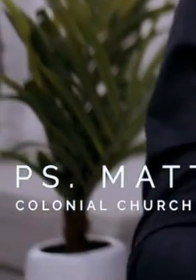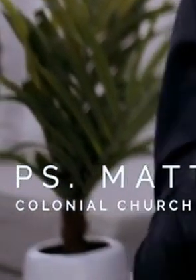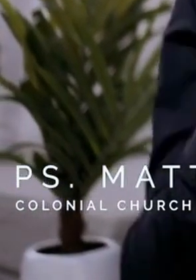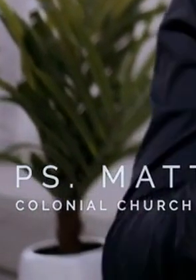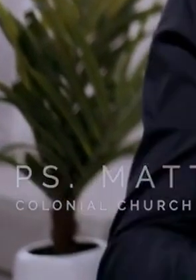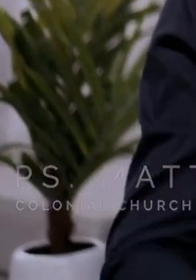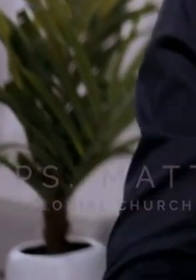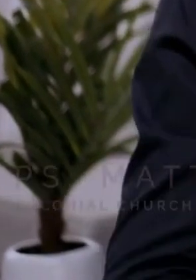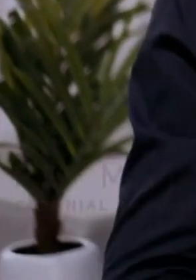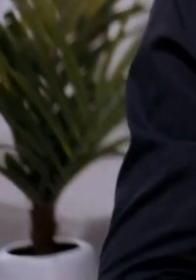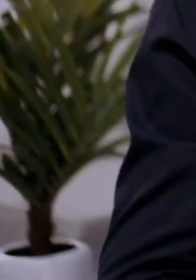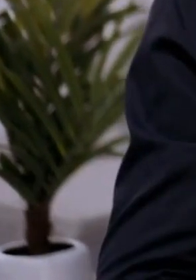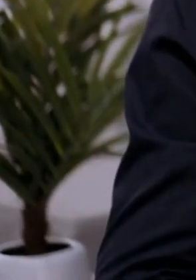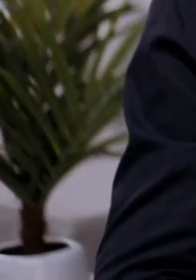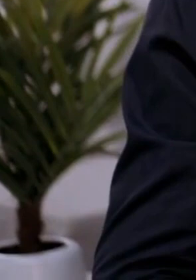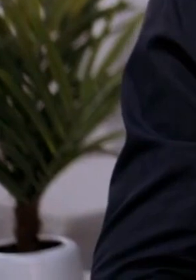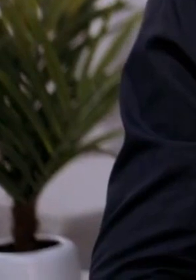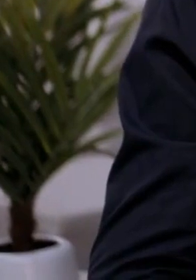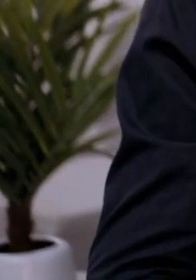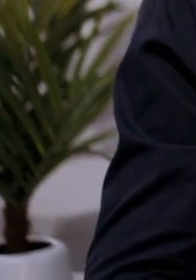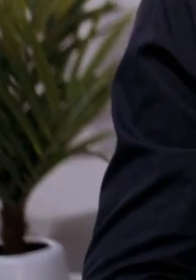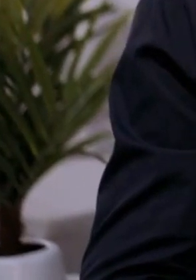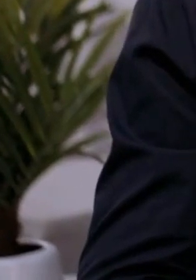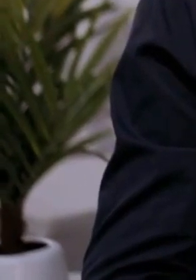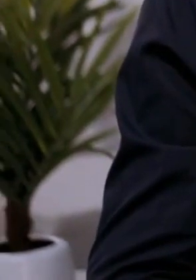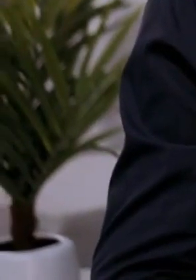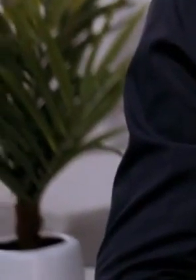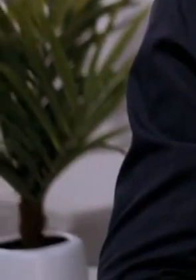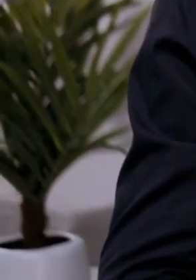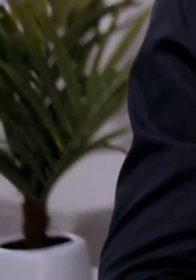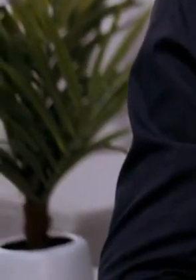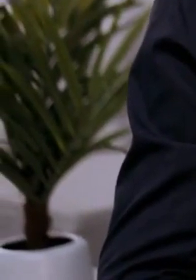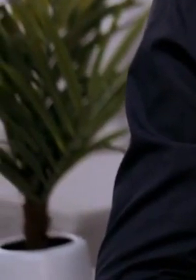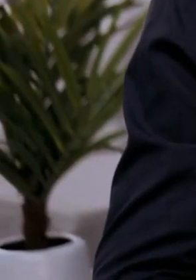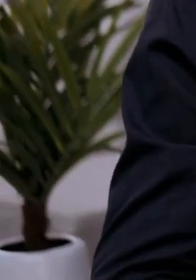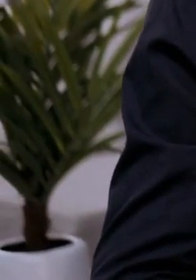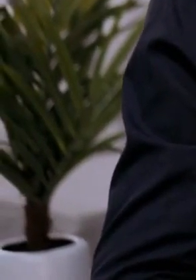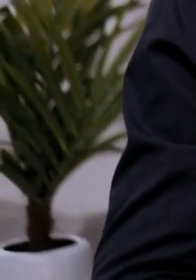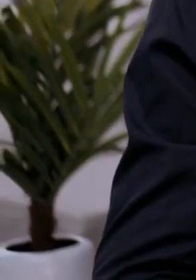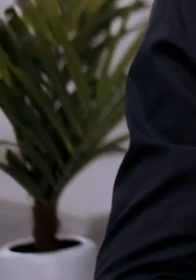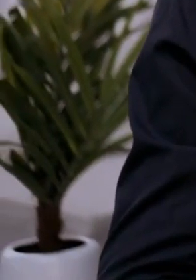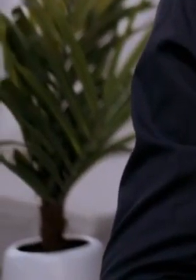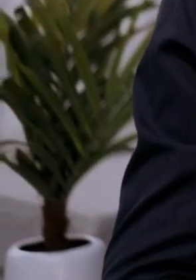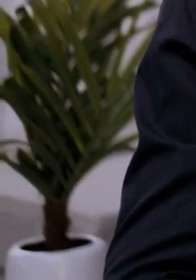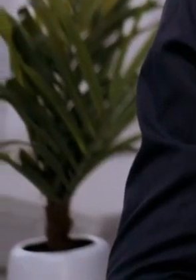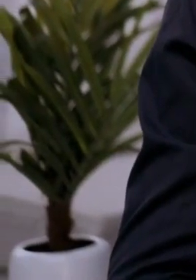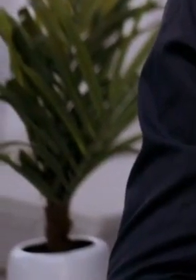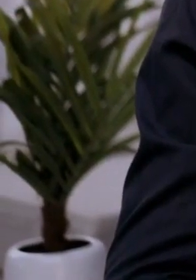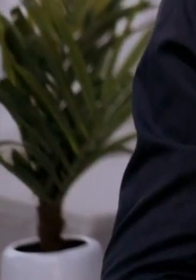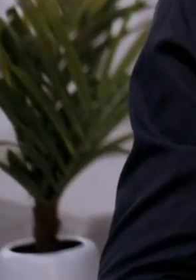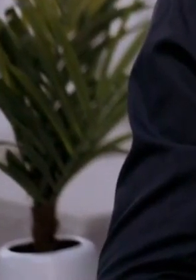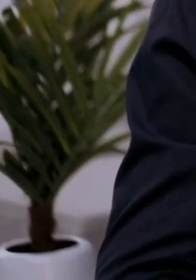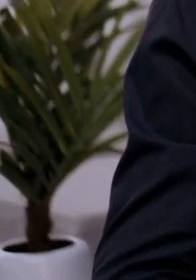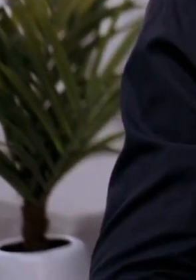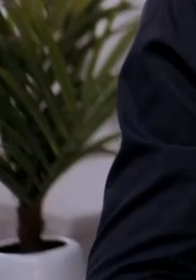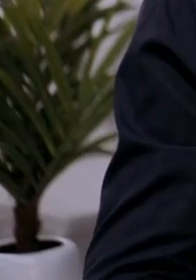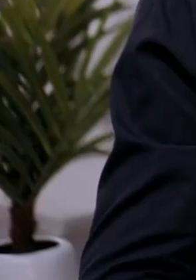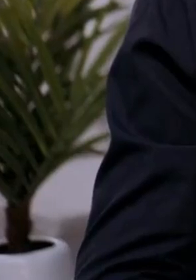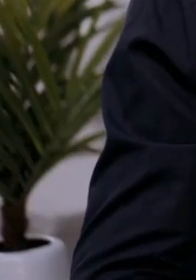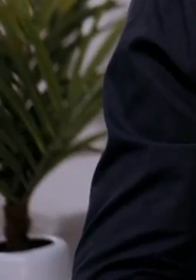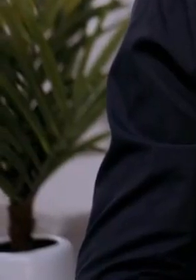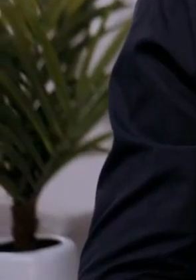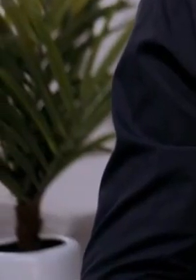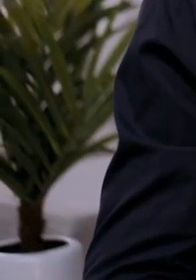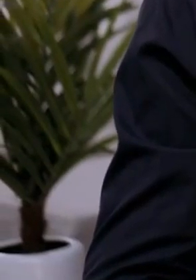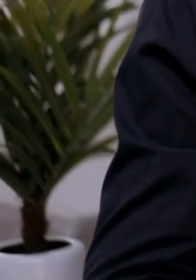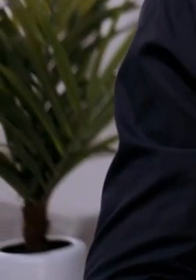loves people, and loves life. We believe this message is going to be impactful for you, that it will help you as you walk the journey of life that you're on, and we're just really glad